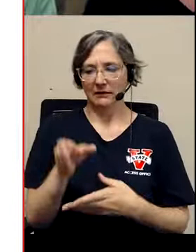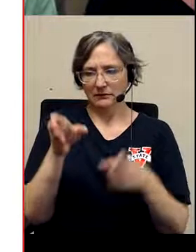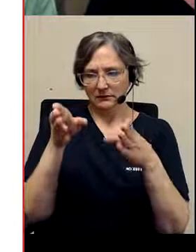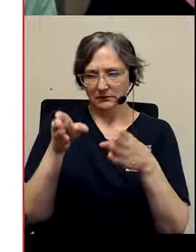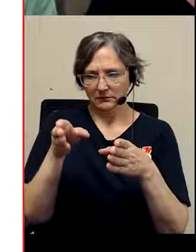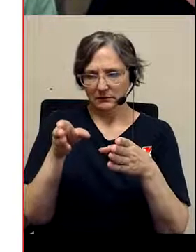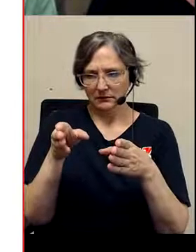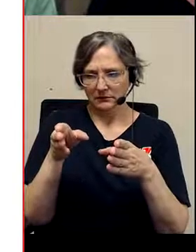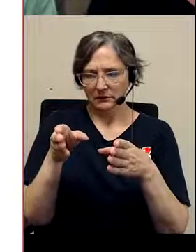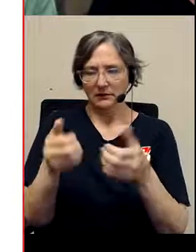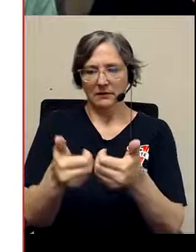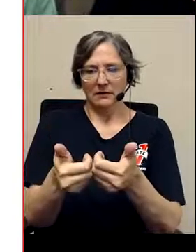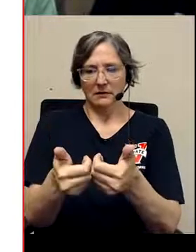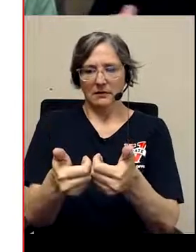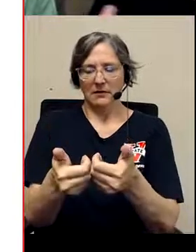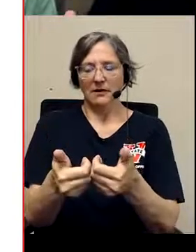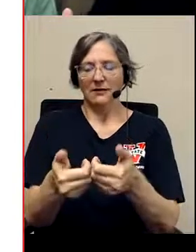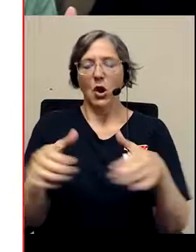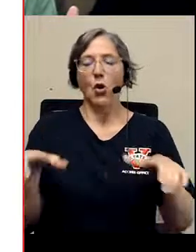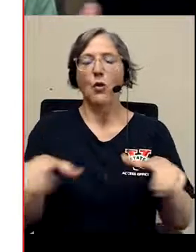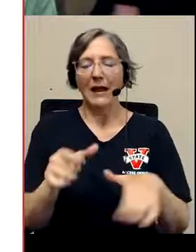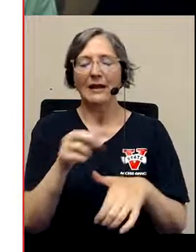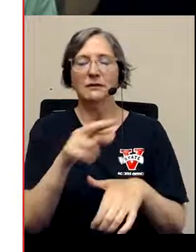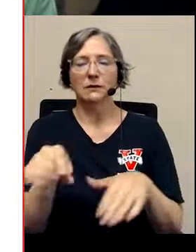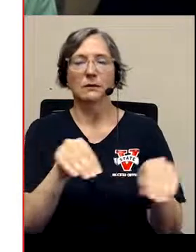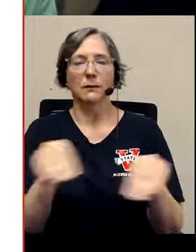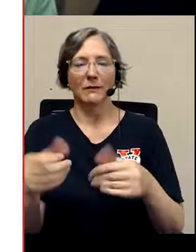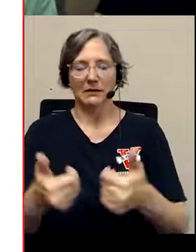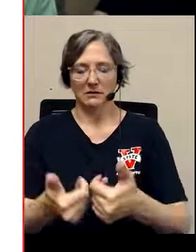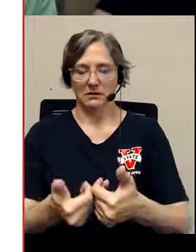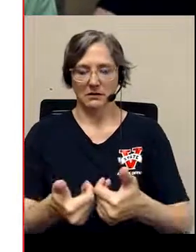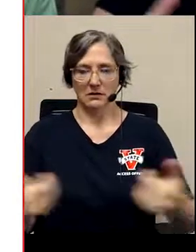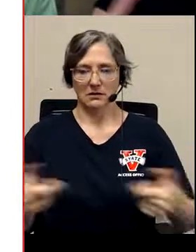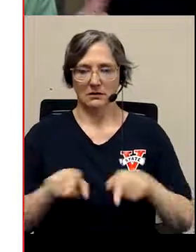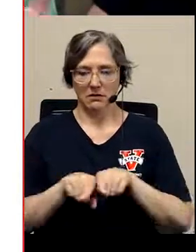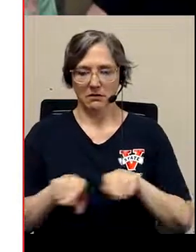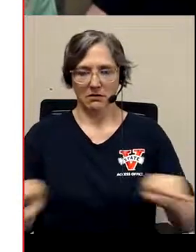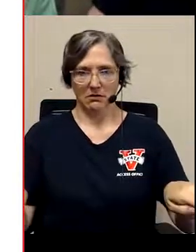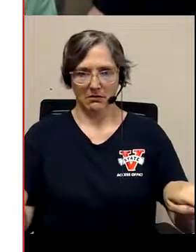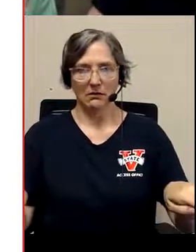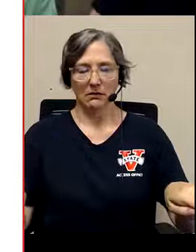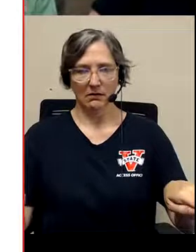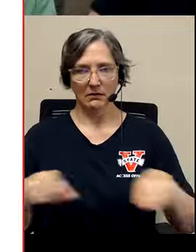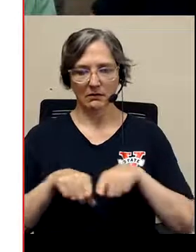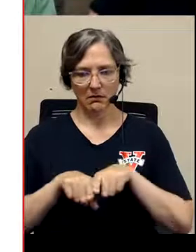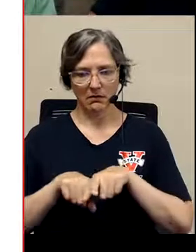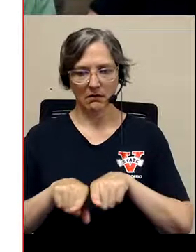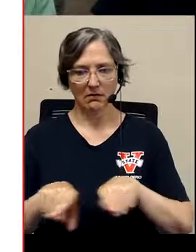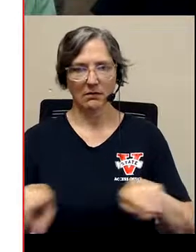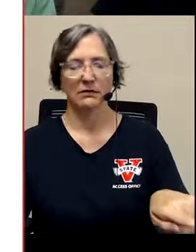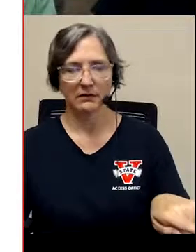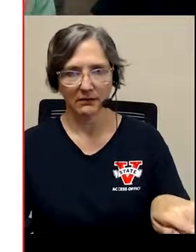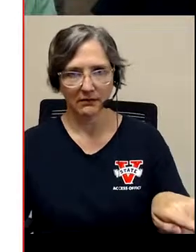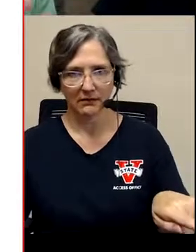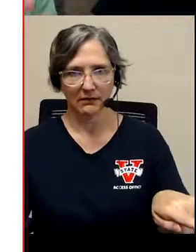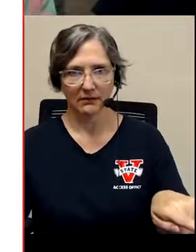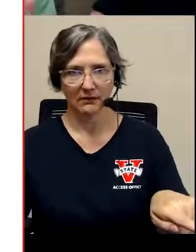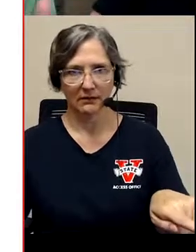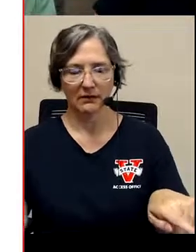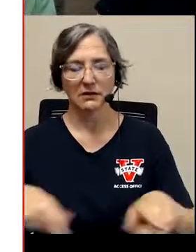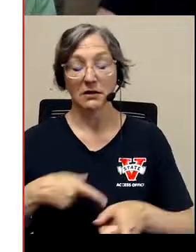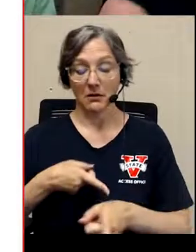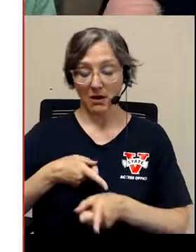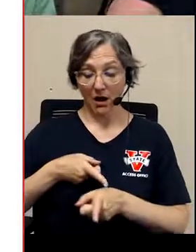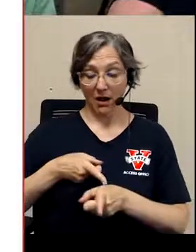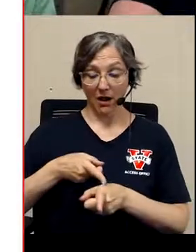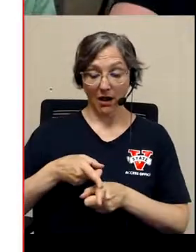drawing apart. Divergent, how they go apart from something that's